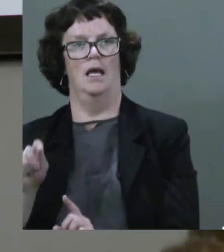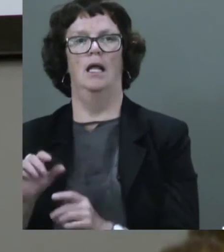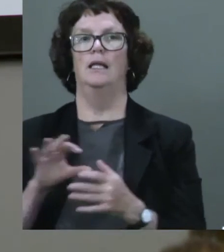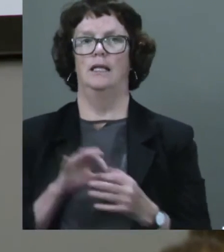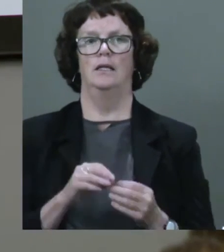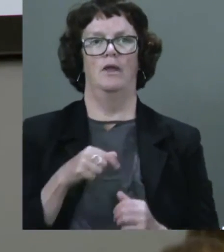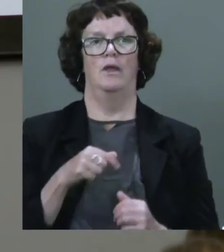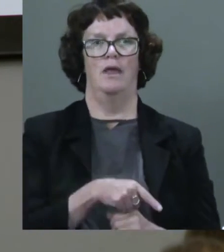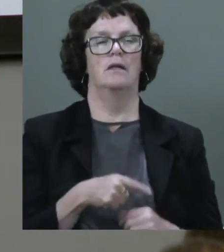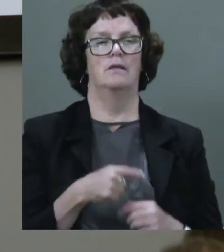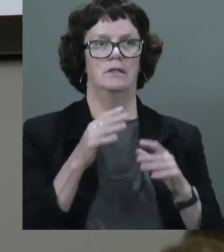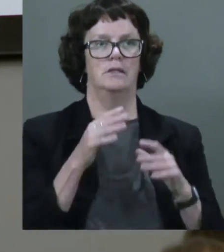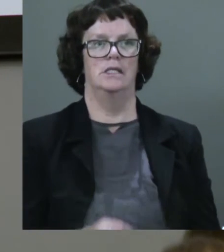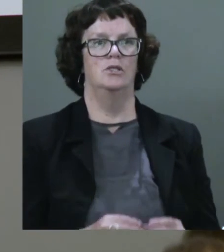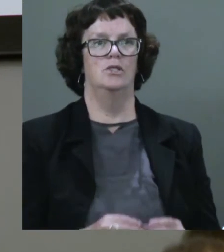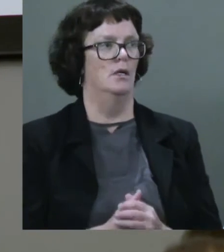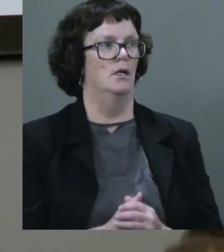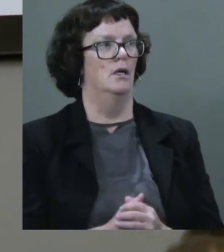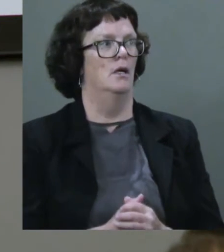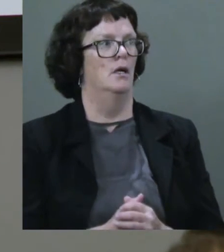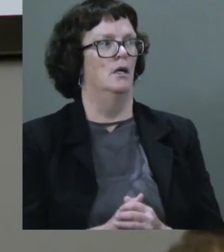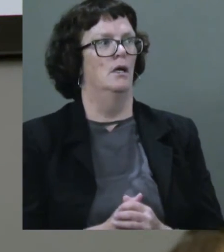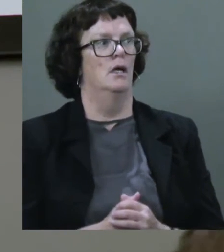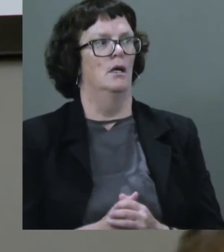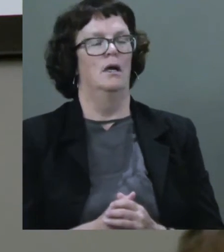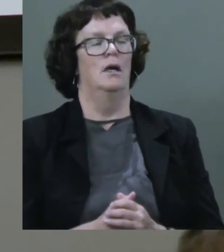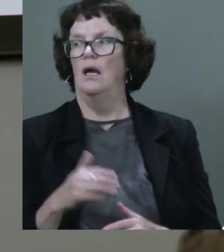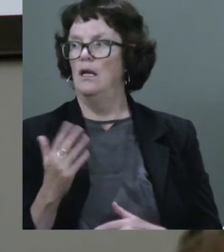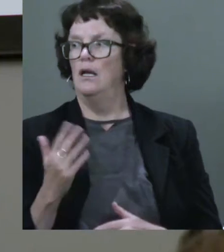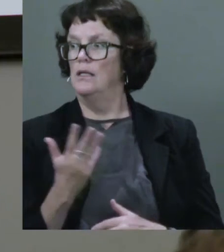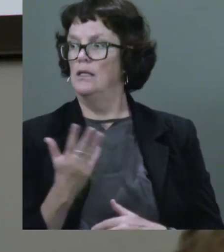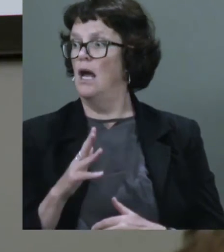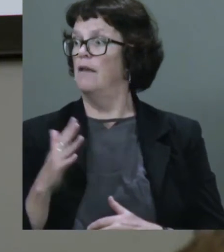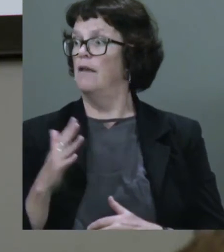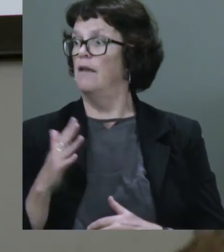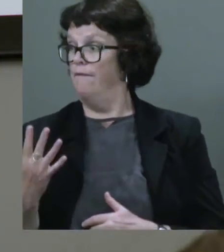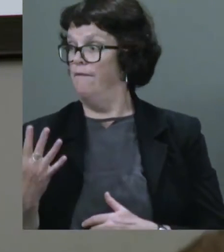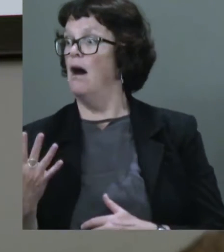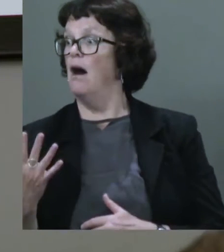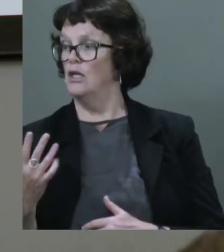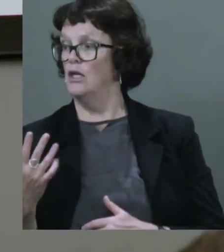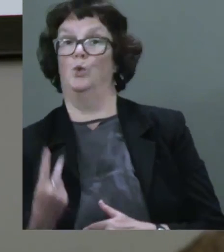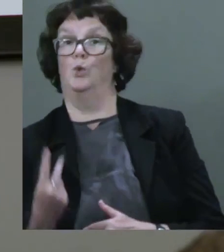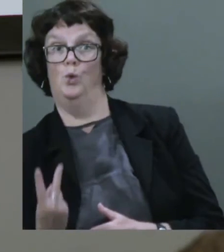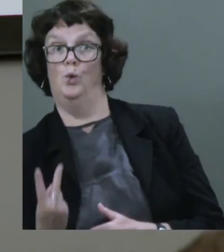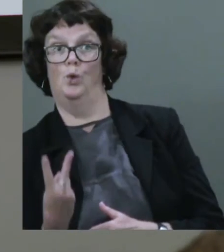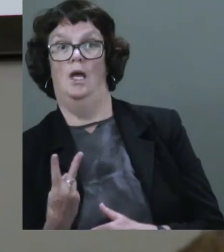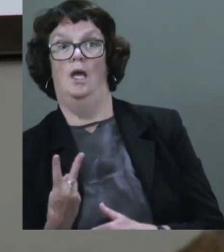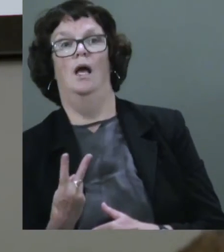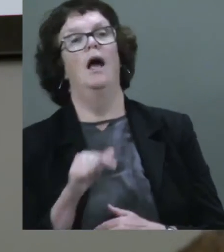instrumental. That's when buildings became accessible, apparently. Yeah? Yeah.